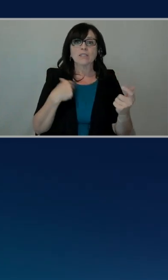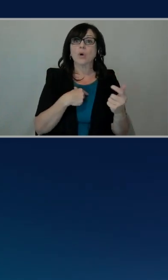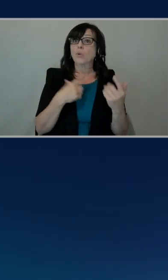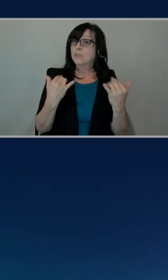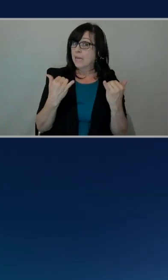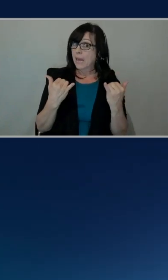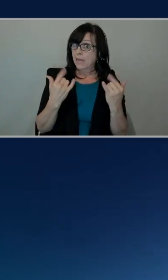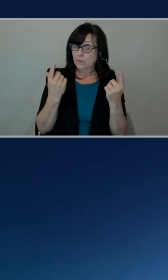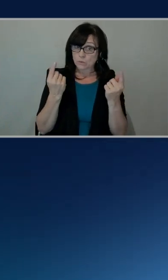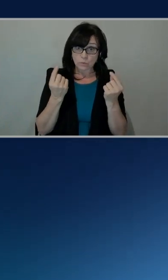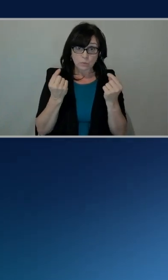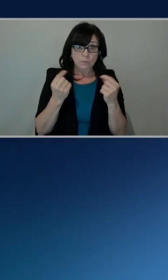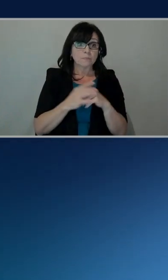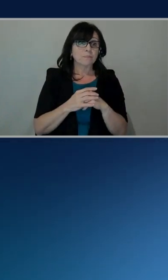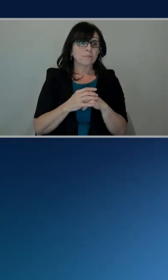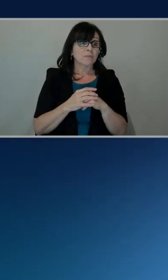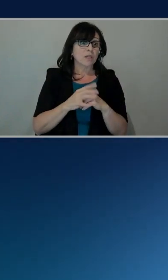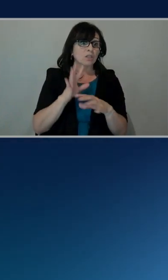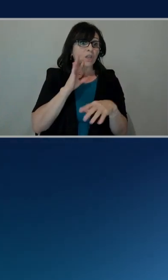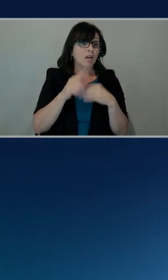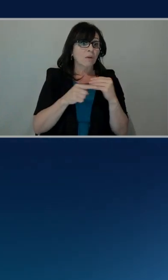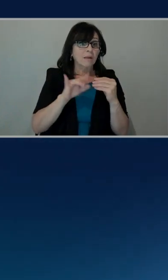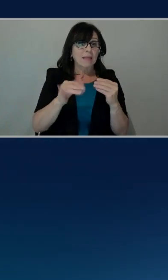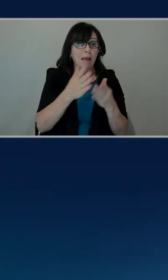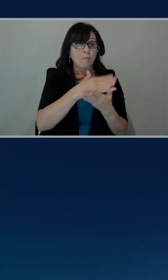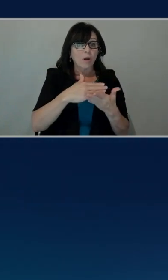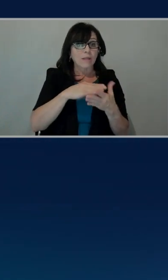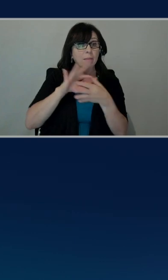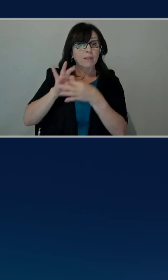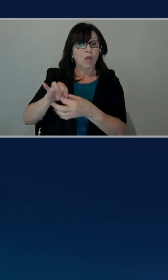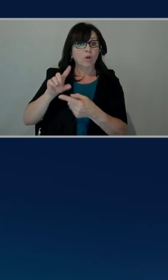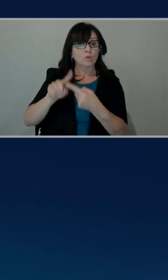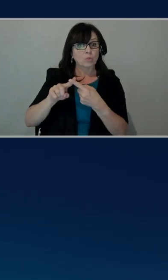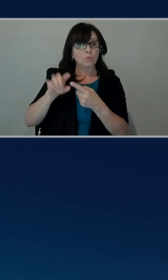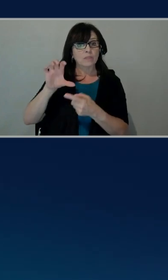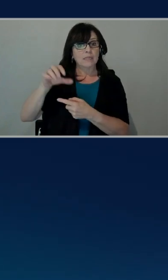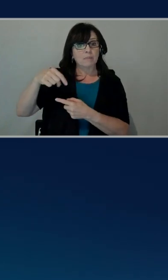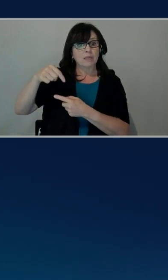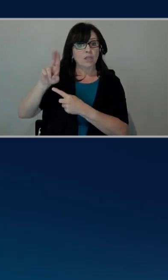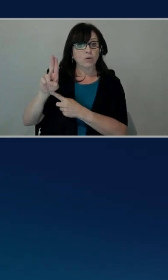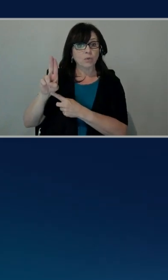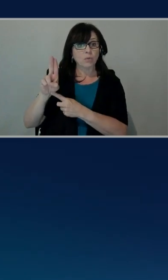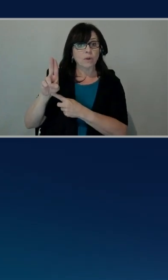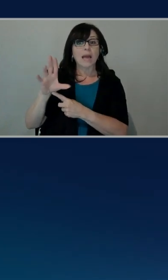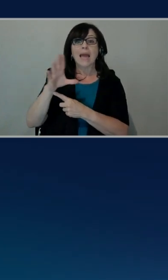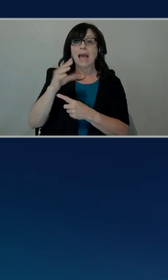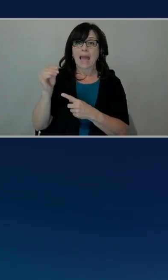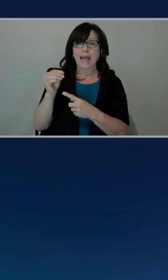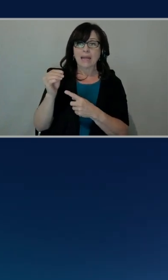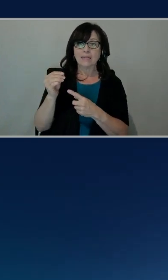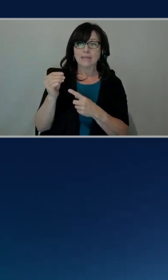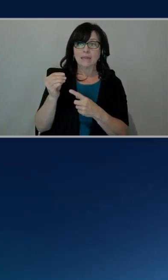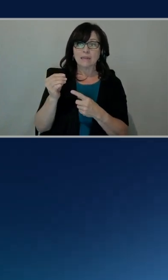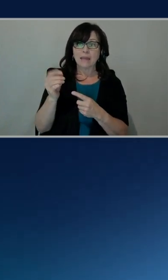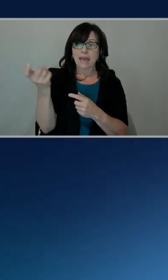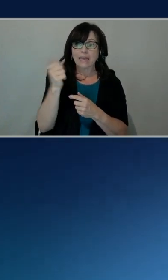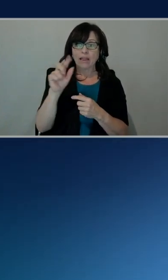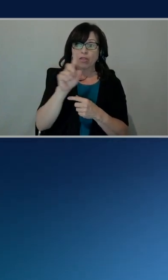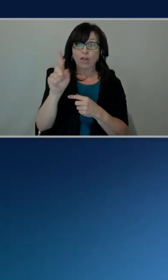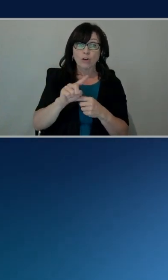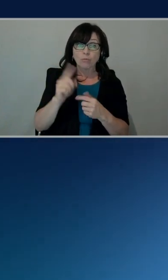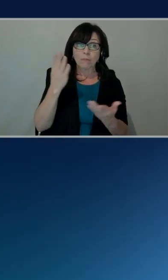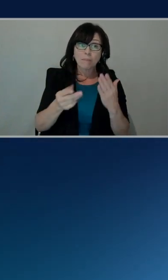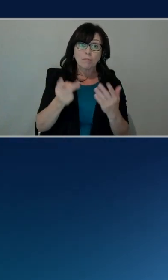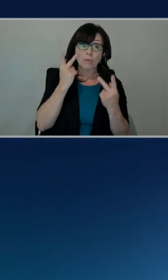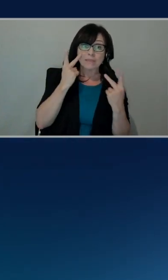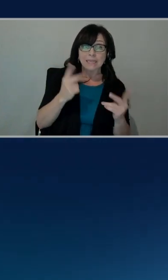is talk about that portion that belongs on a CPU, and not to steal any thunder, but we may even have a demo and show you it running live a little bit later on.